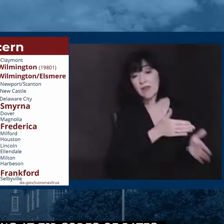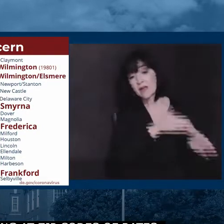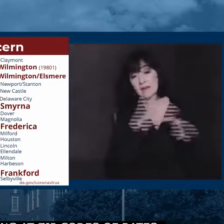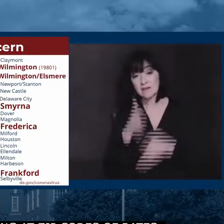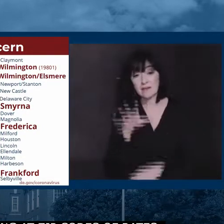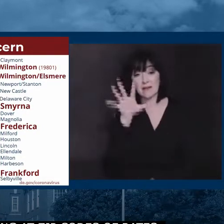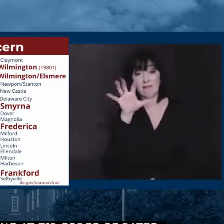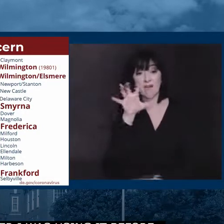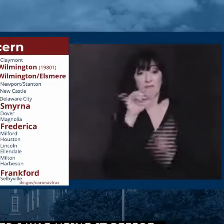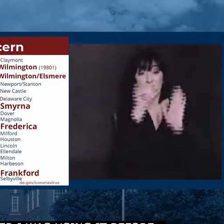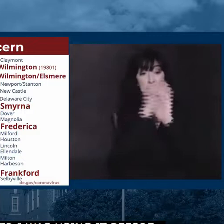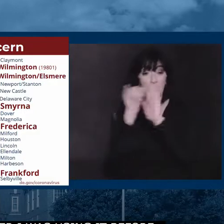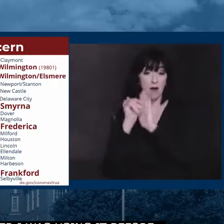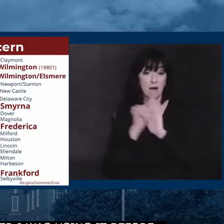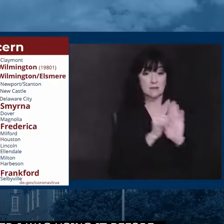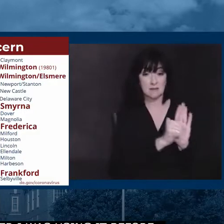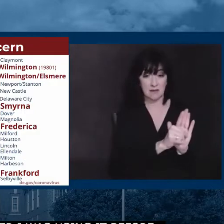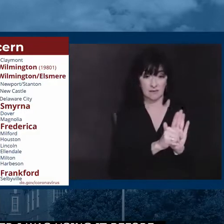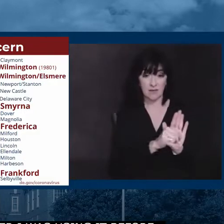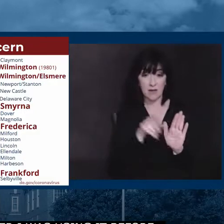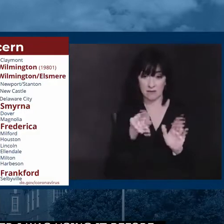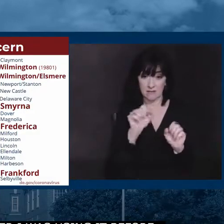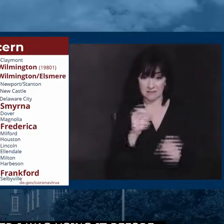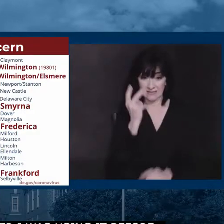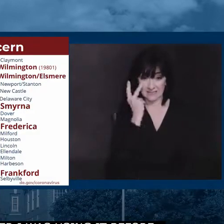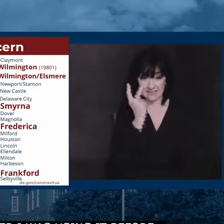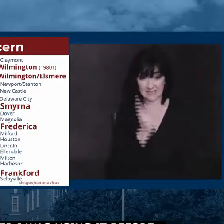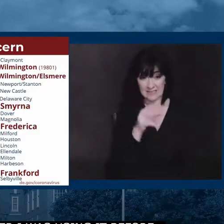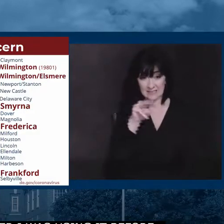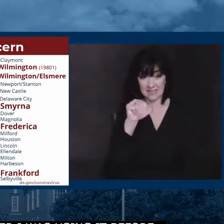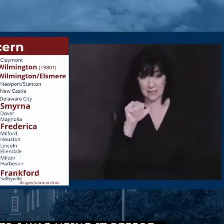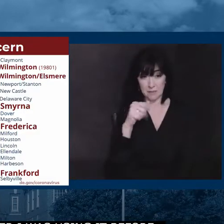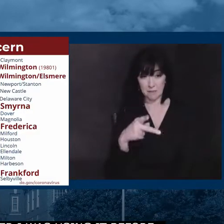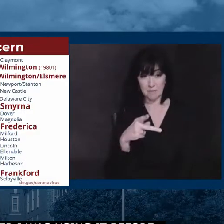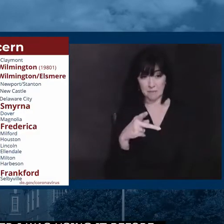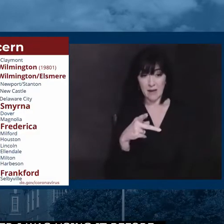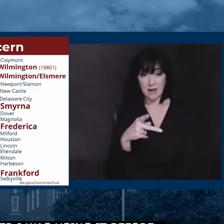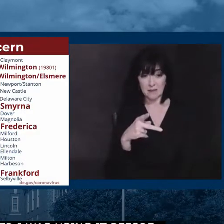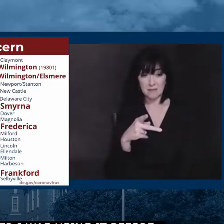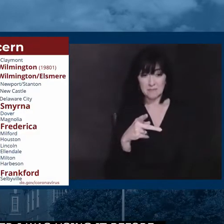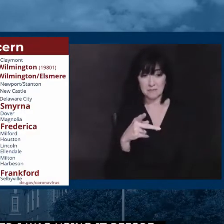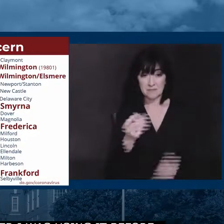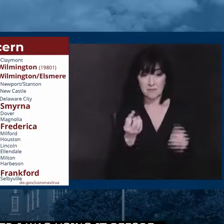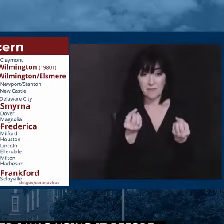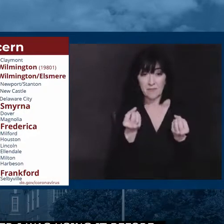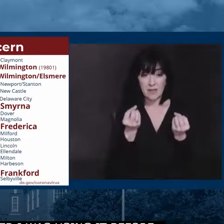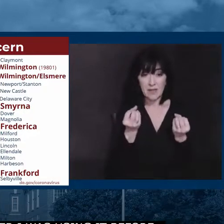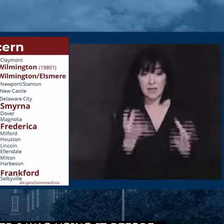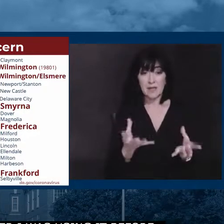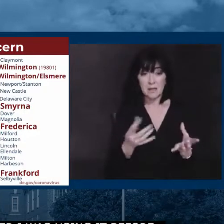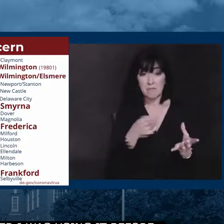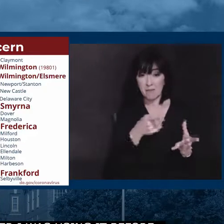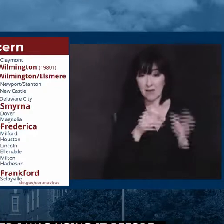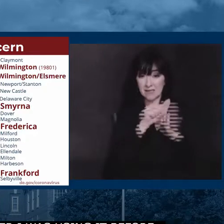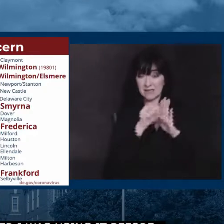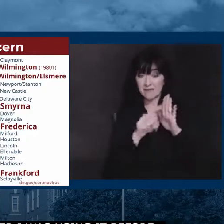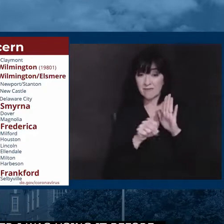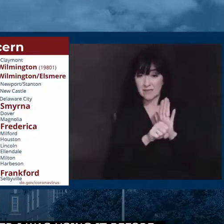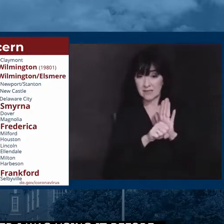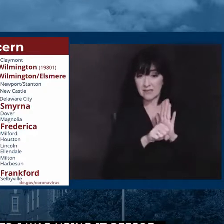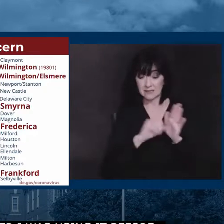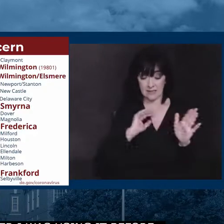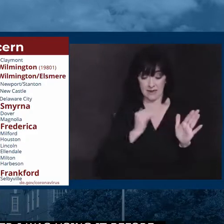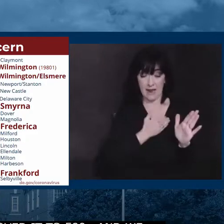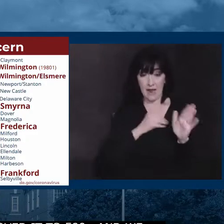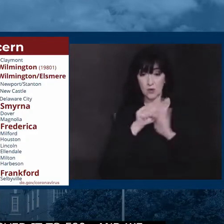500 this week. You can see that much of the state is in blue, which means case rates in almost all